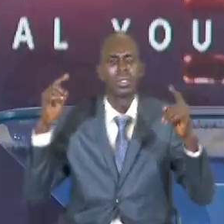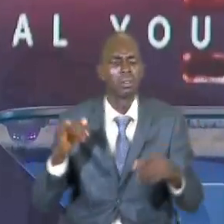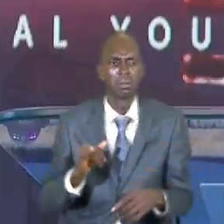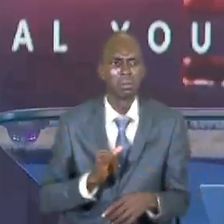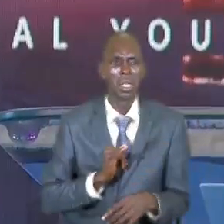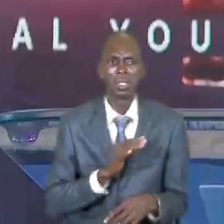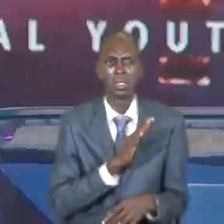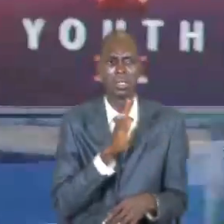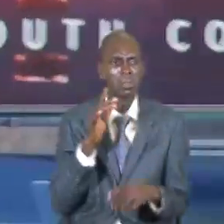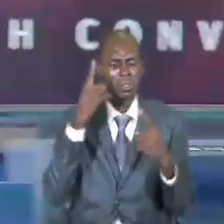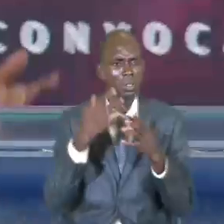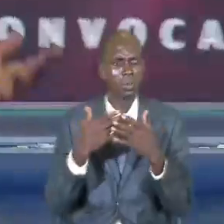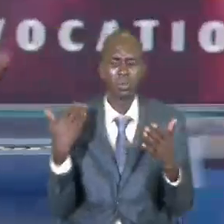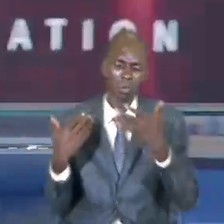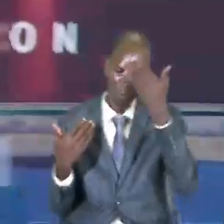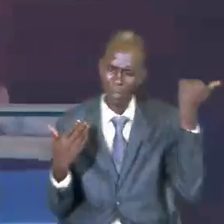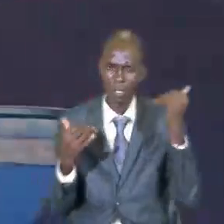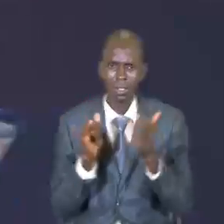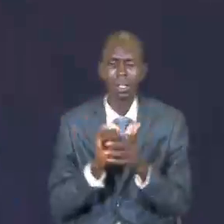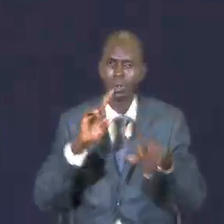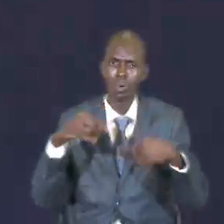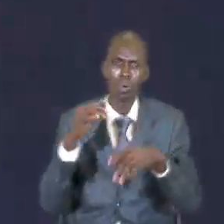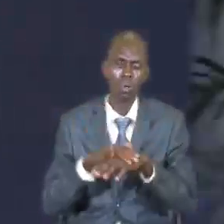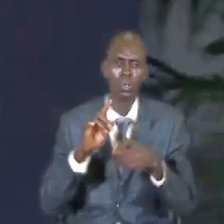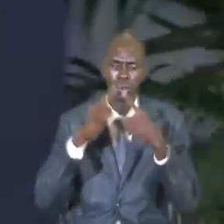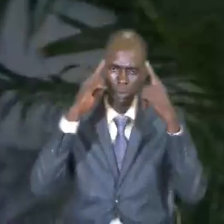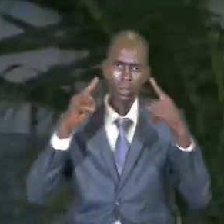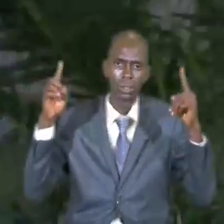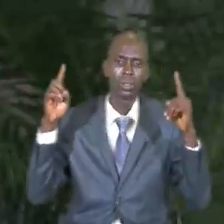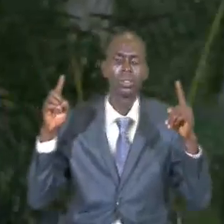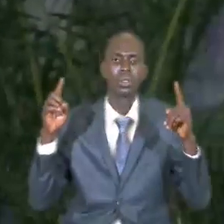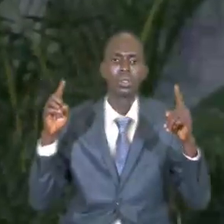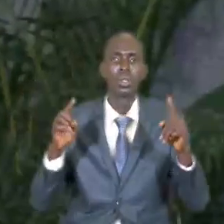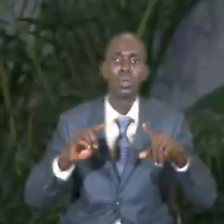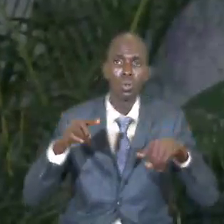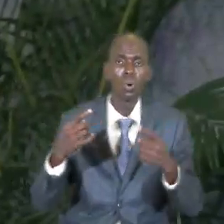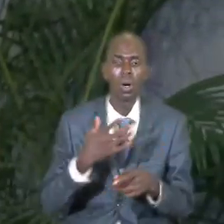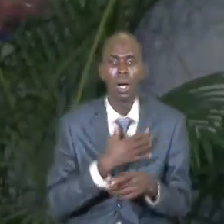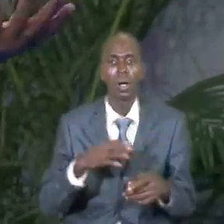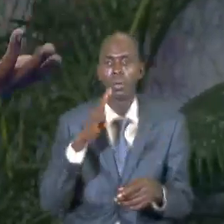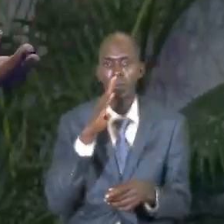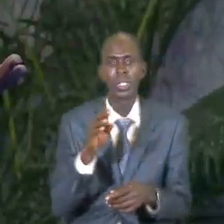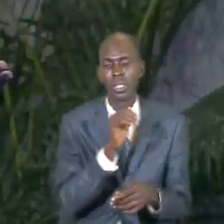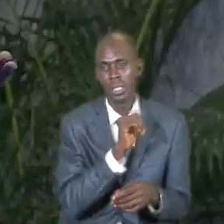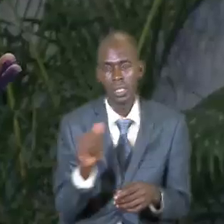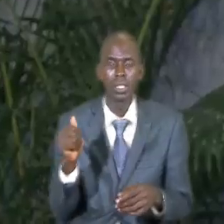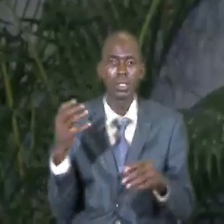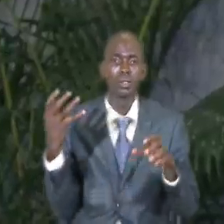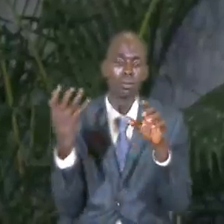succeed. Yeah. Go and be an achiever. Lord, me, it's never